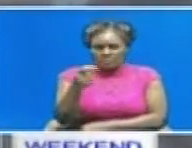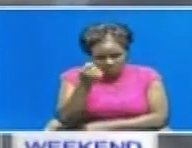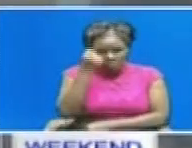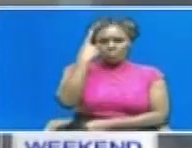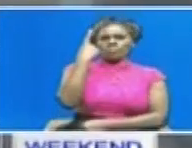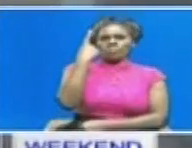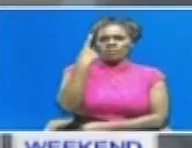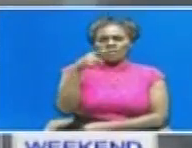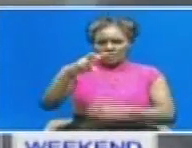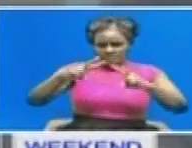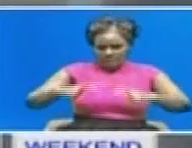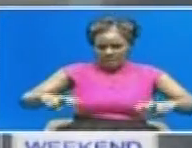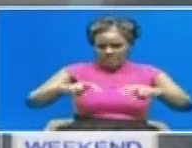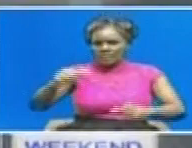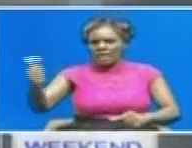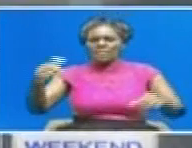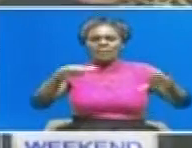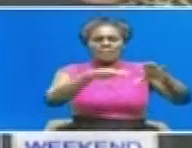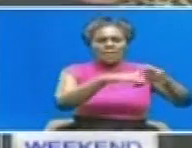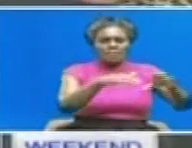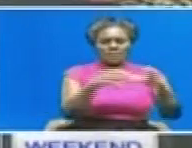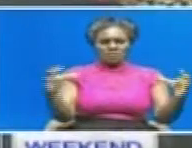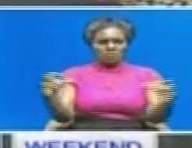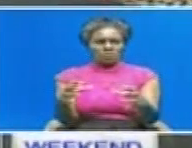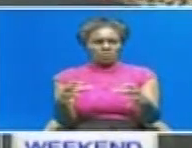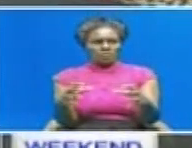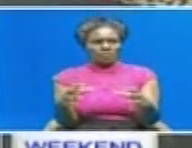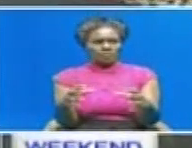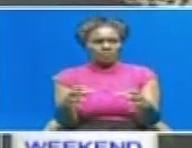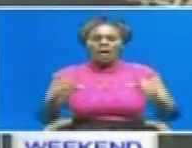alert and in search of the other members of the group.